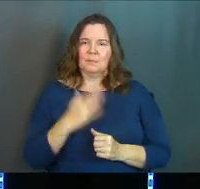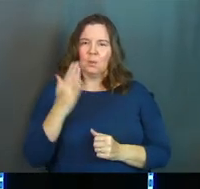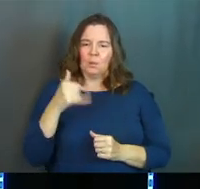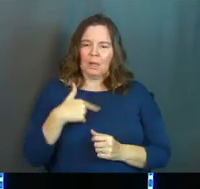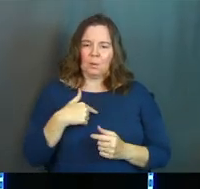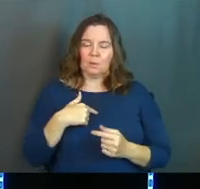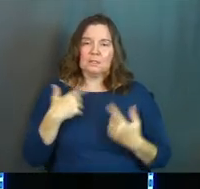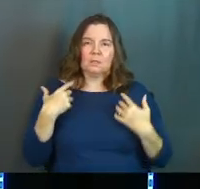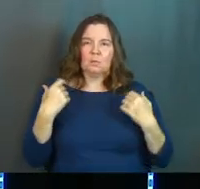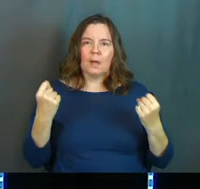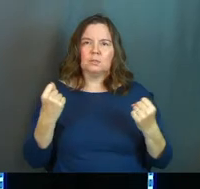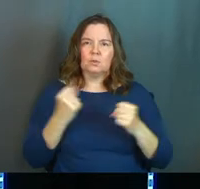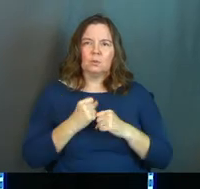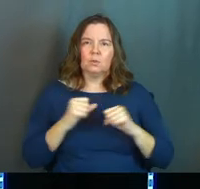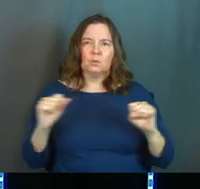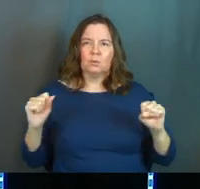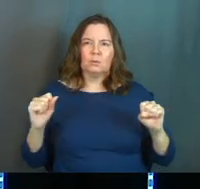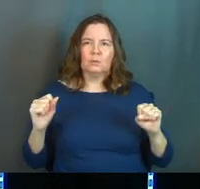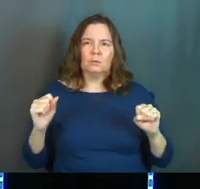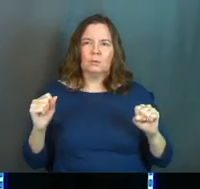Why was he rescued?